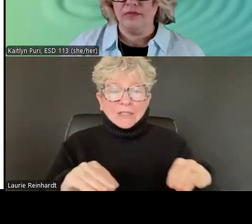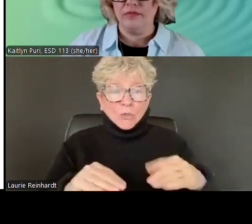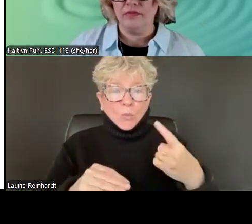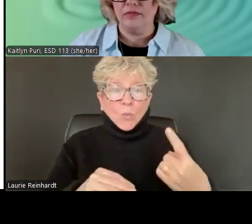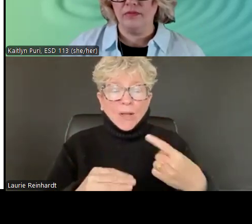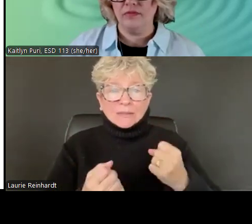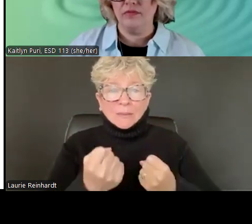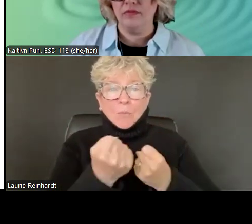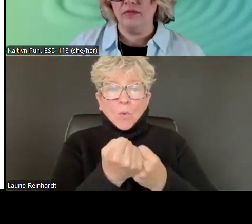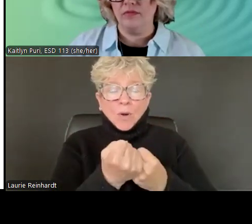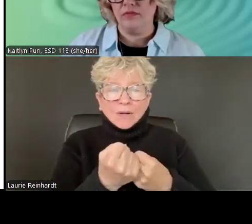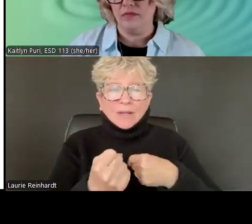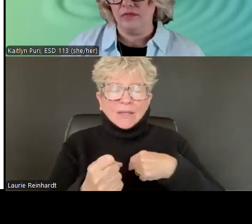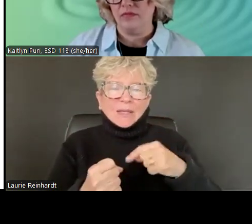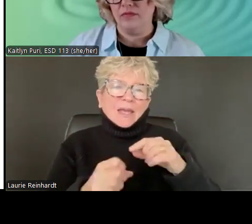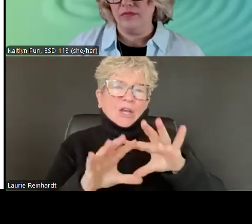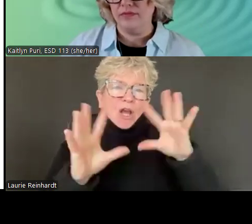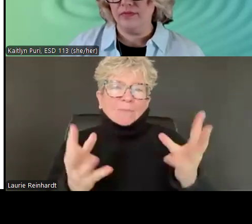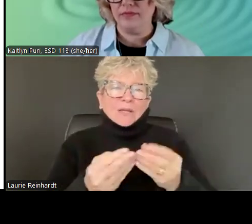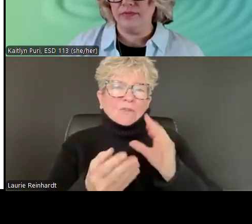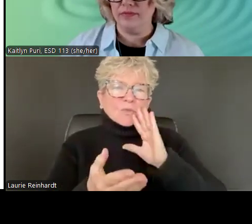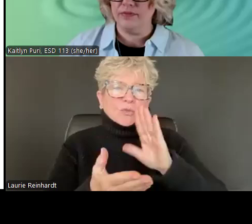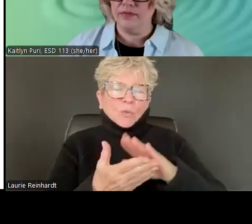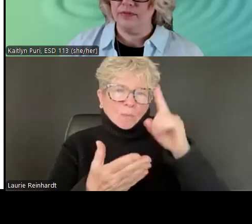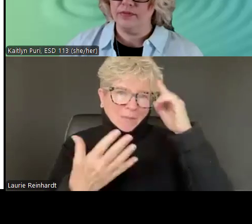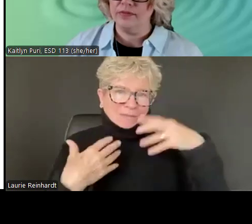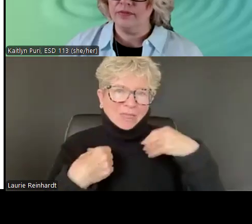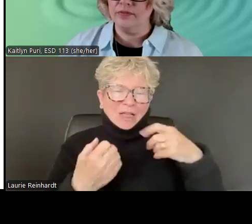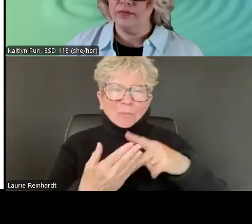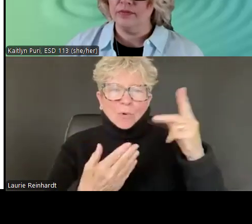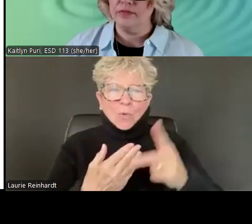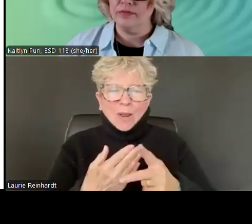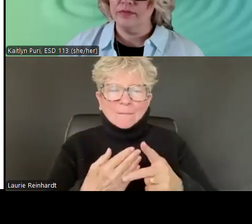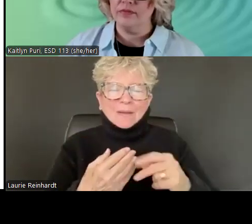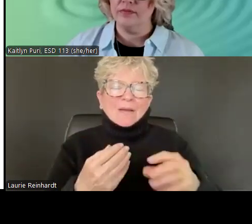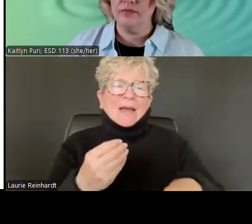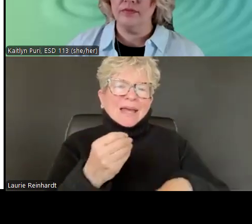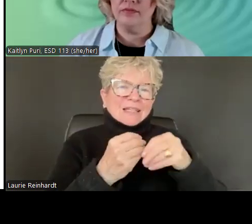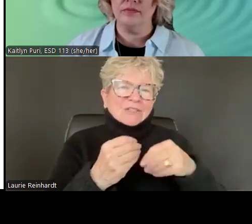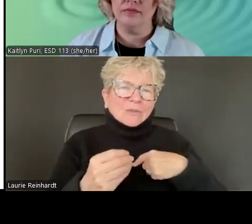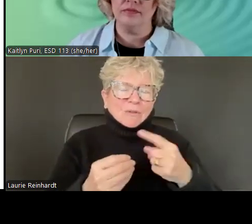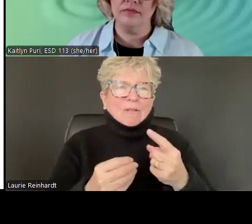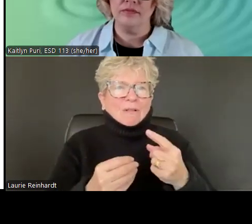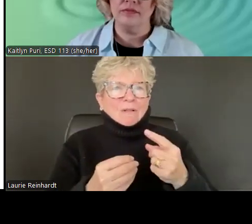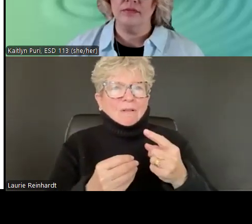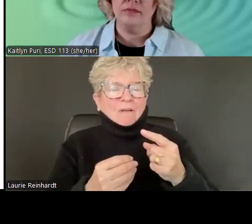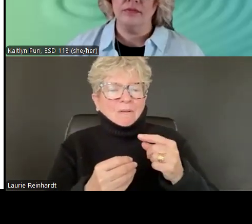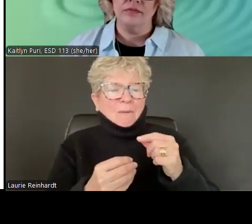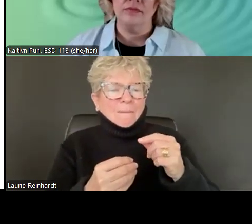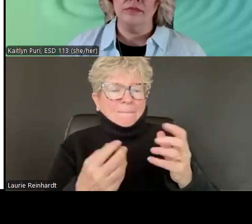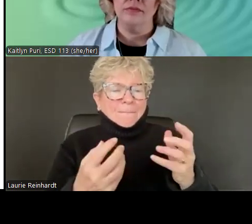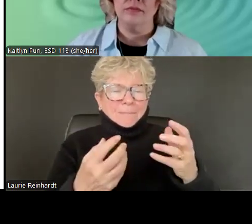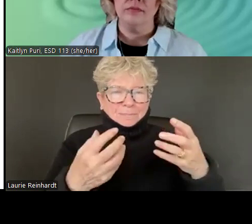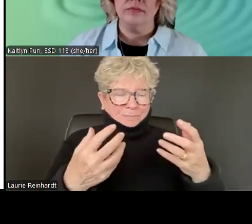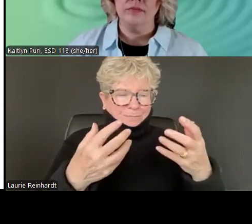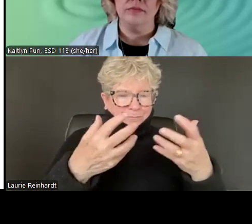comprehensive school mental health program. Additional complementary Tier 1 strategies are